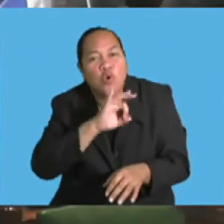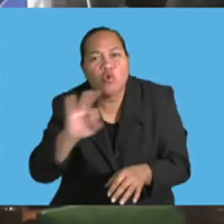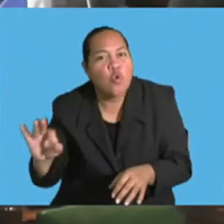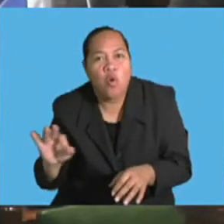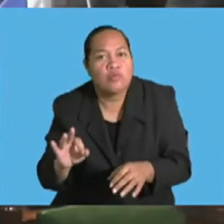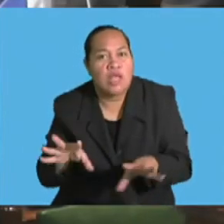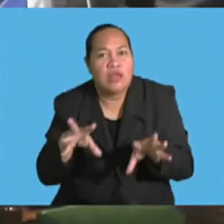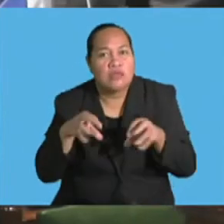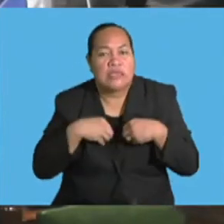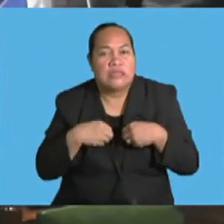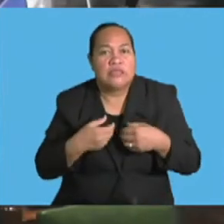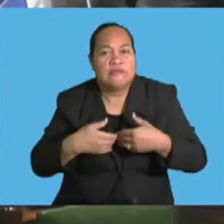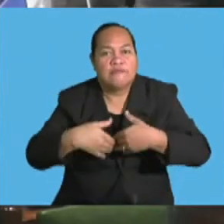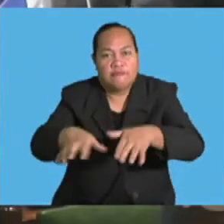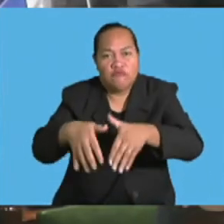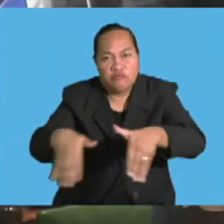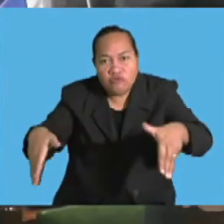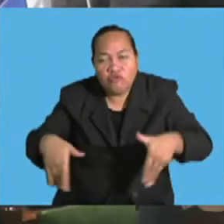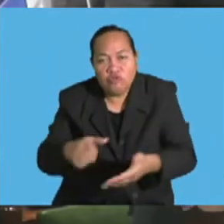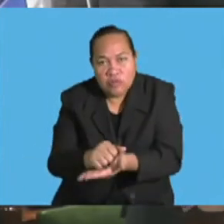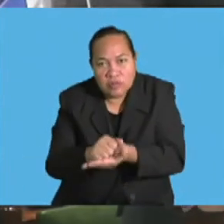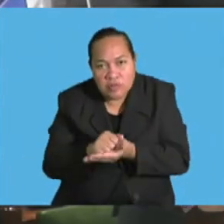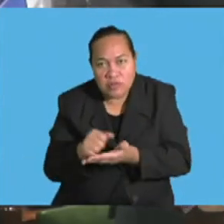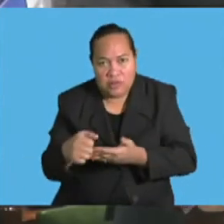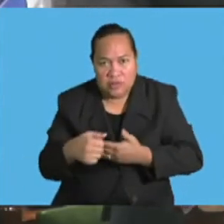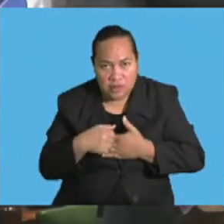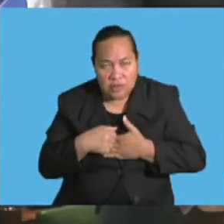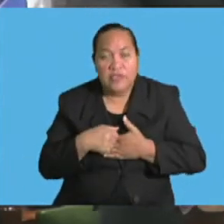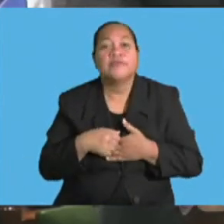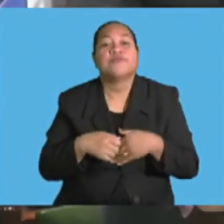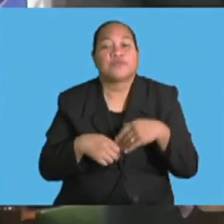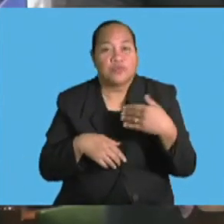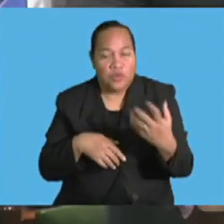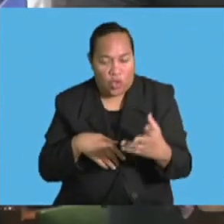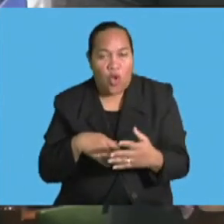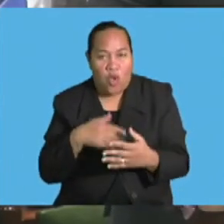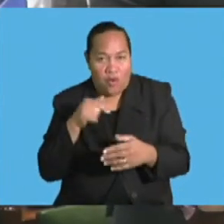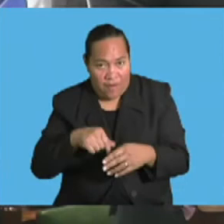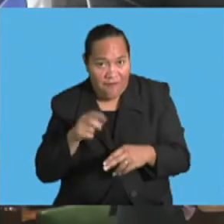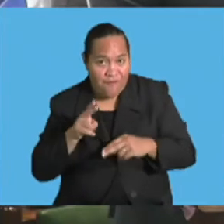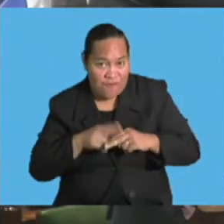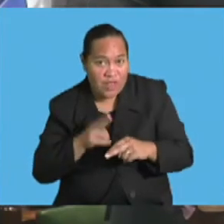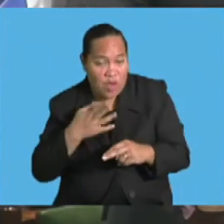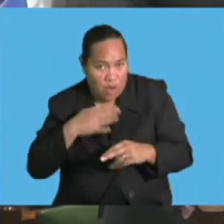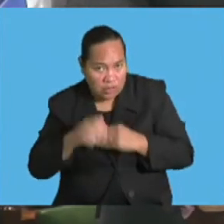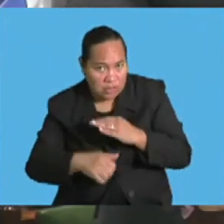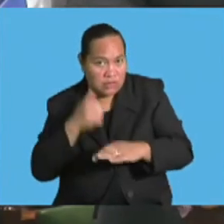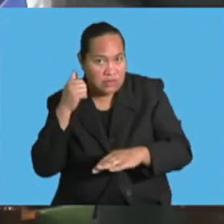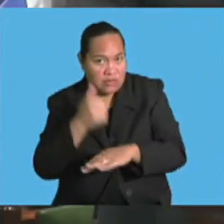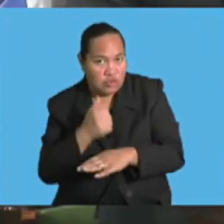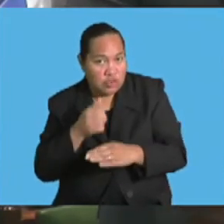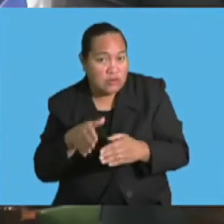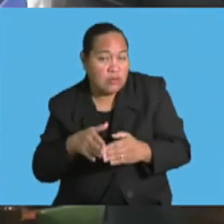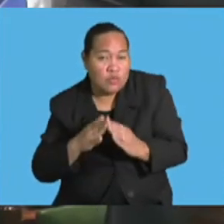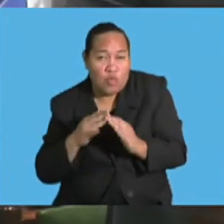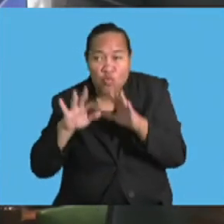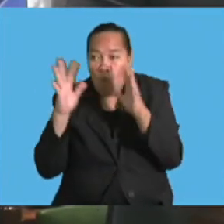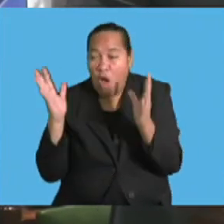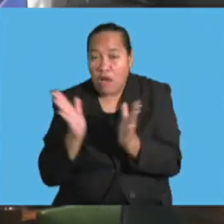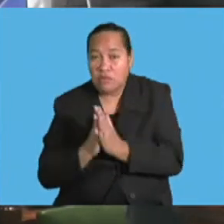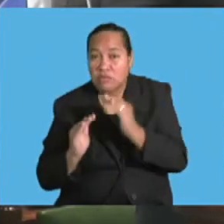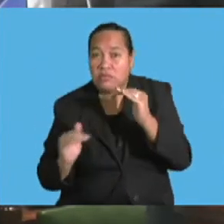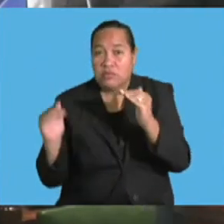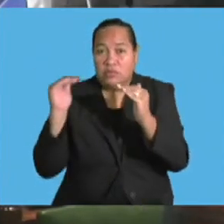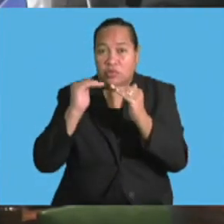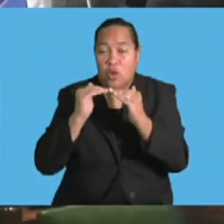Pacific countries are seeking funding to develop a world-class marine research center and marine education programs at the Fiji National